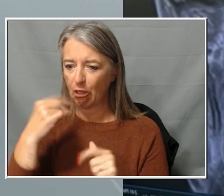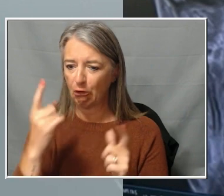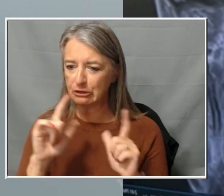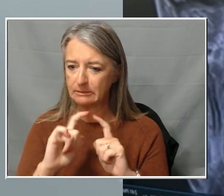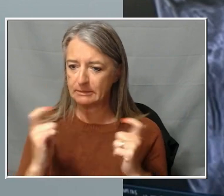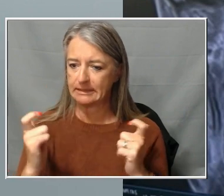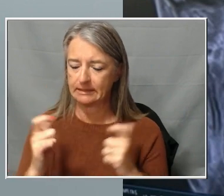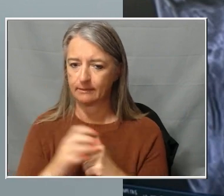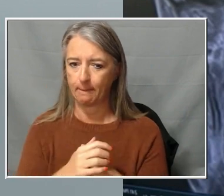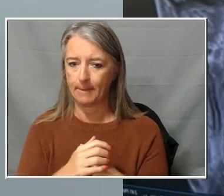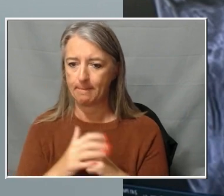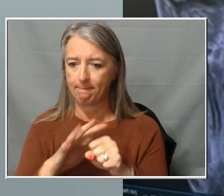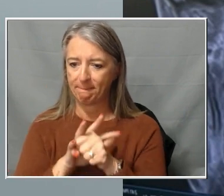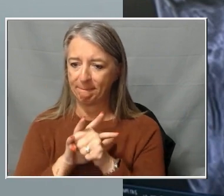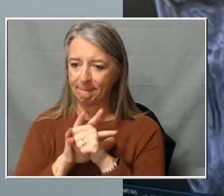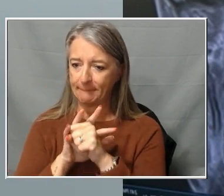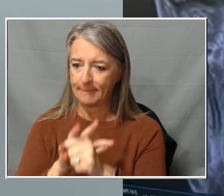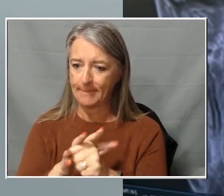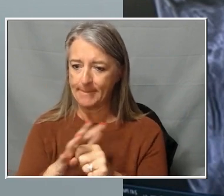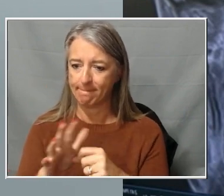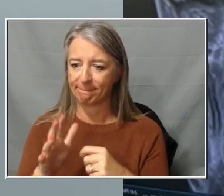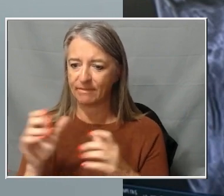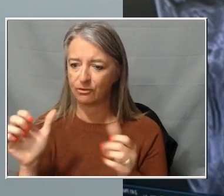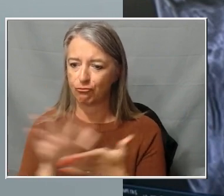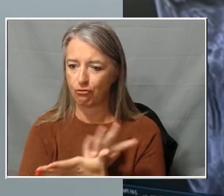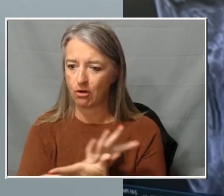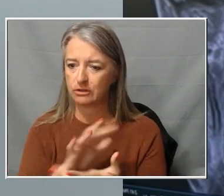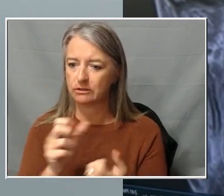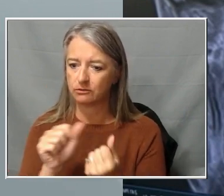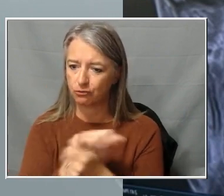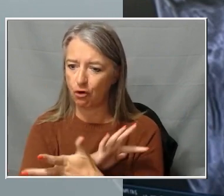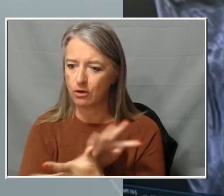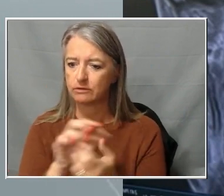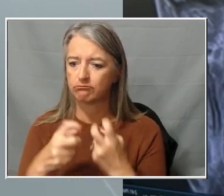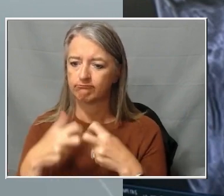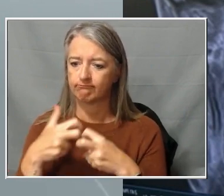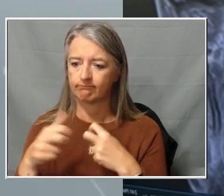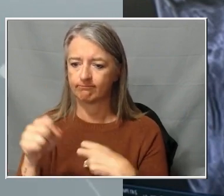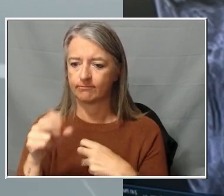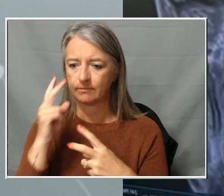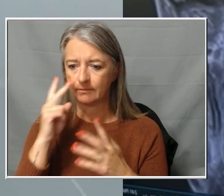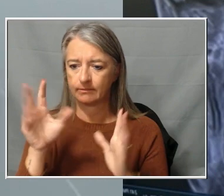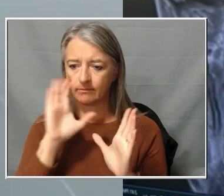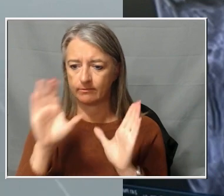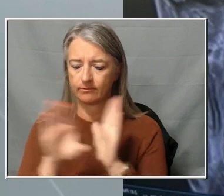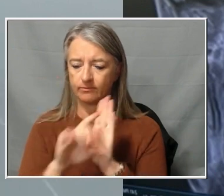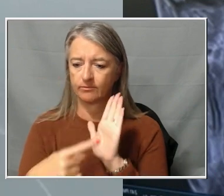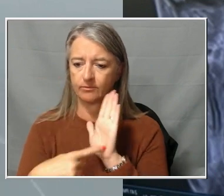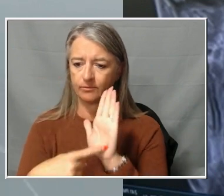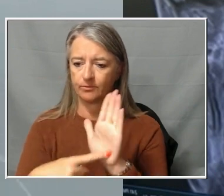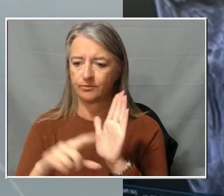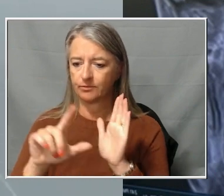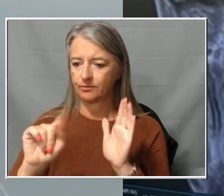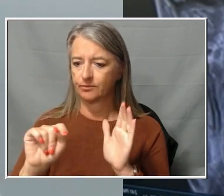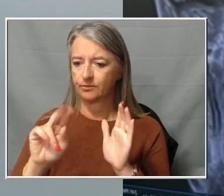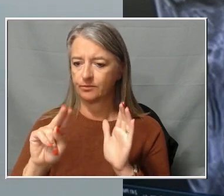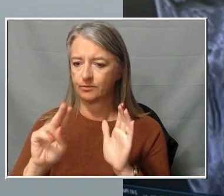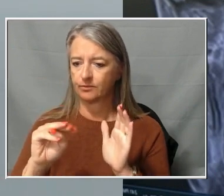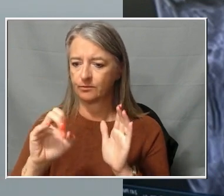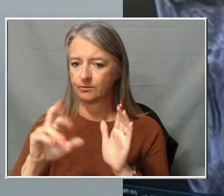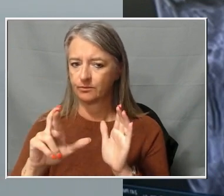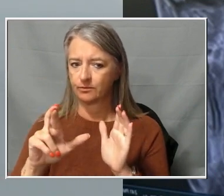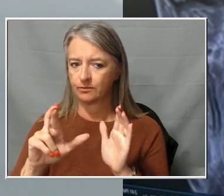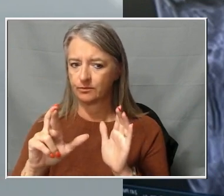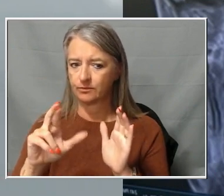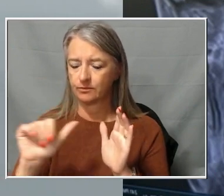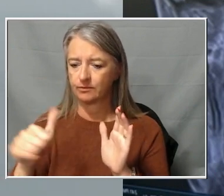that's pushing up against anything, I can imagine that causing problems. Right. And you see, I mean, this picture probably shows the tumor alone, and then other